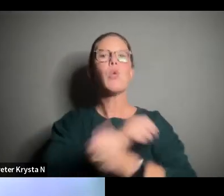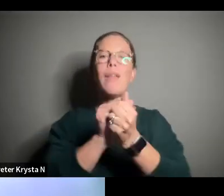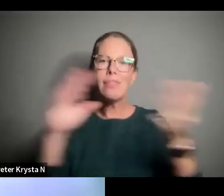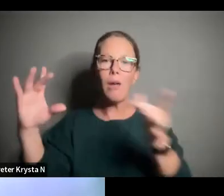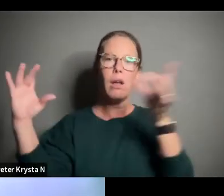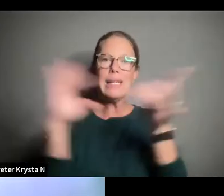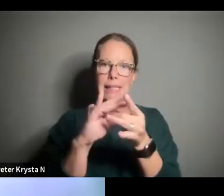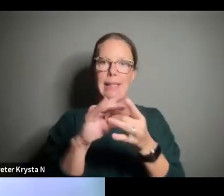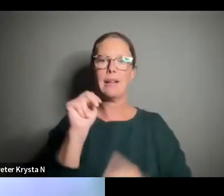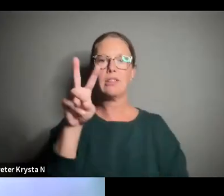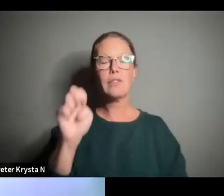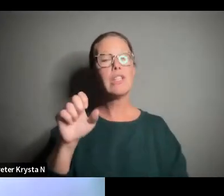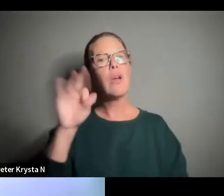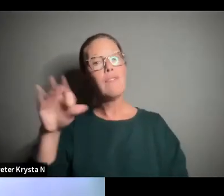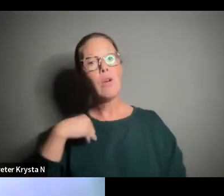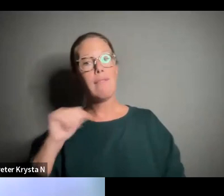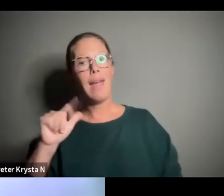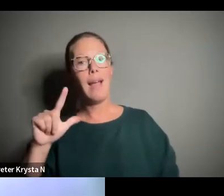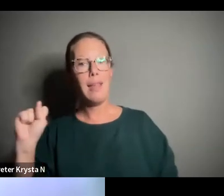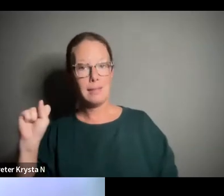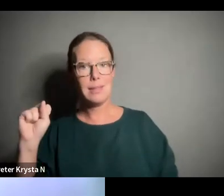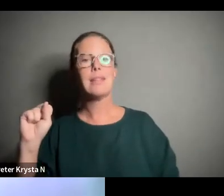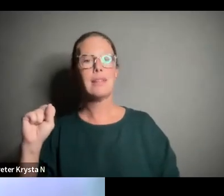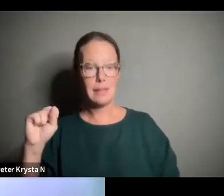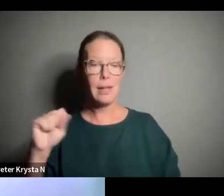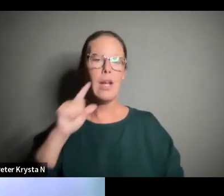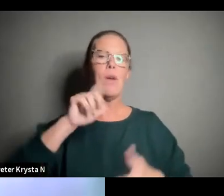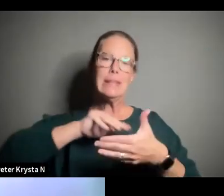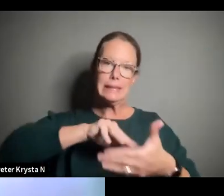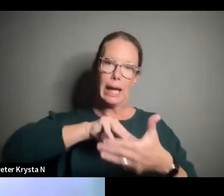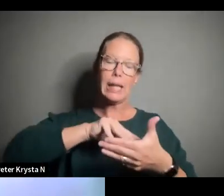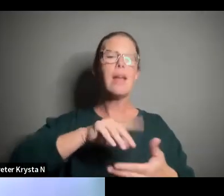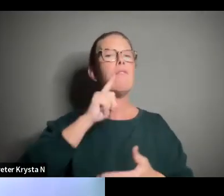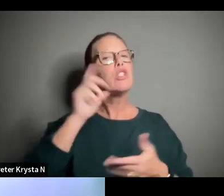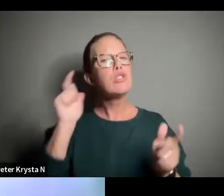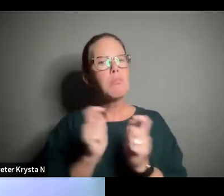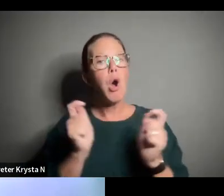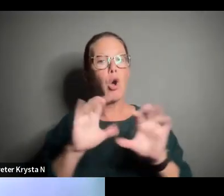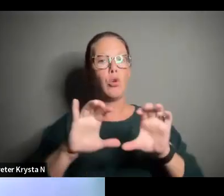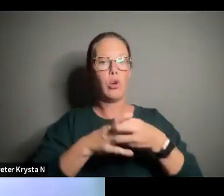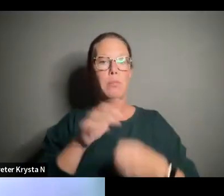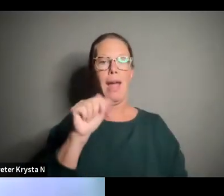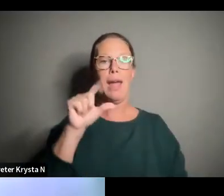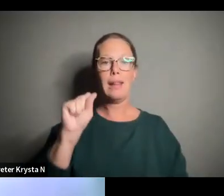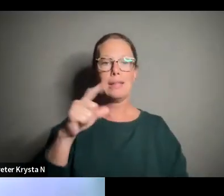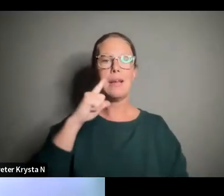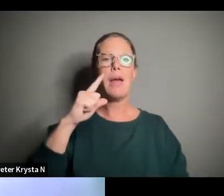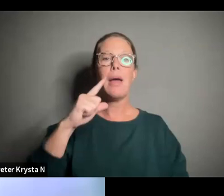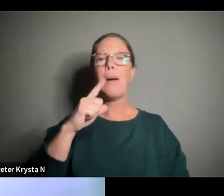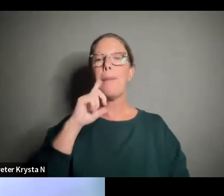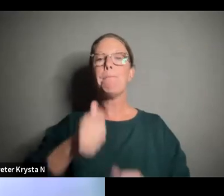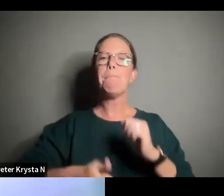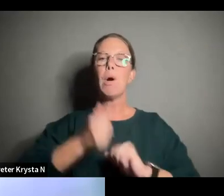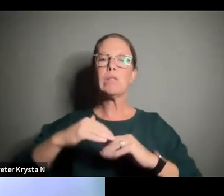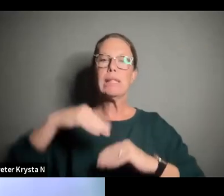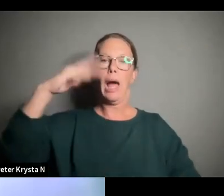for example, ALS, we've done studies on ALS, there's a very small subgroup of ALS patients that are mostly upper motor neuron involvement,